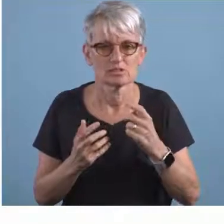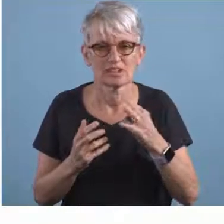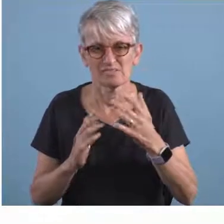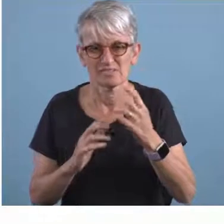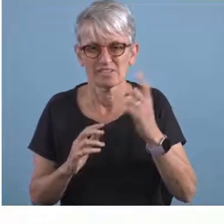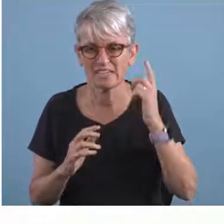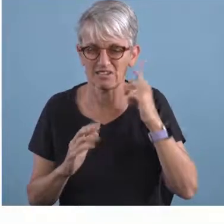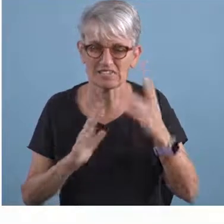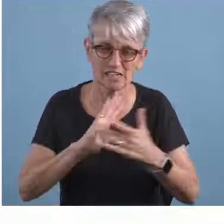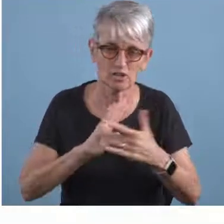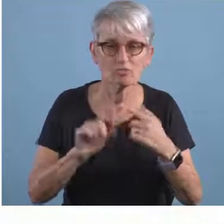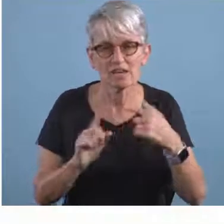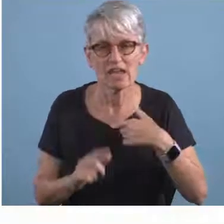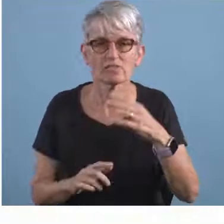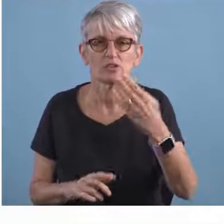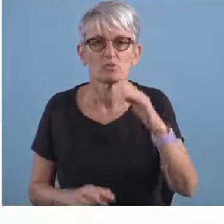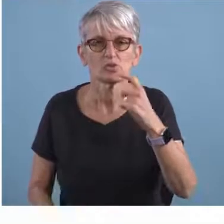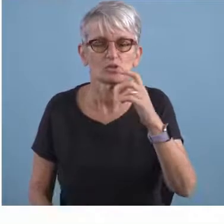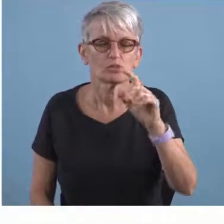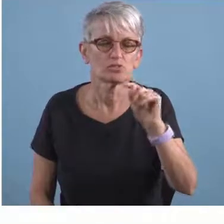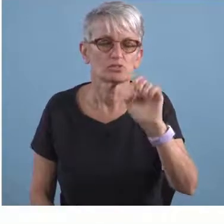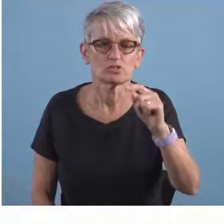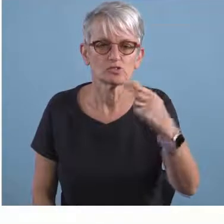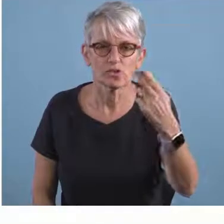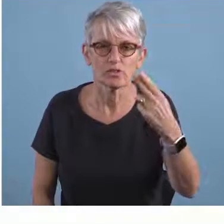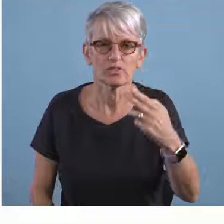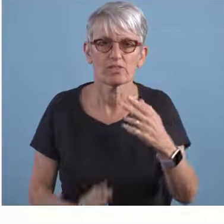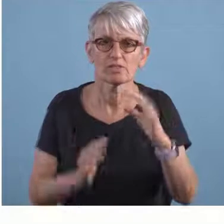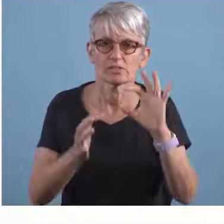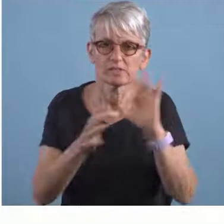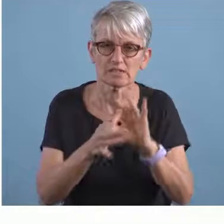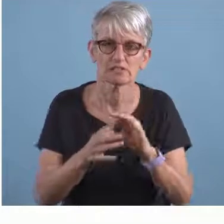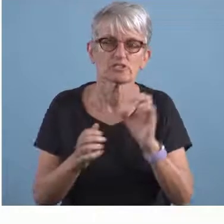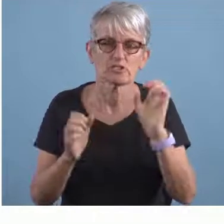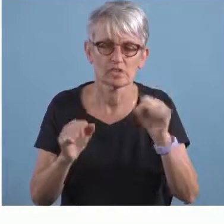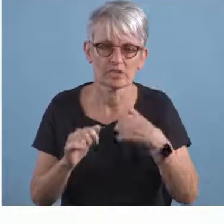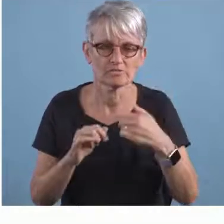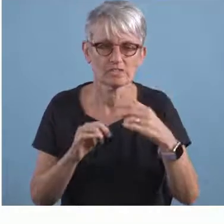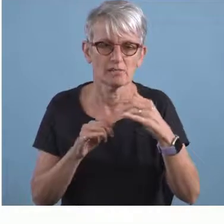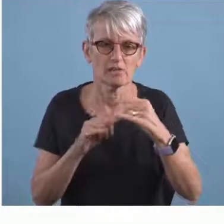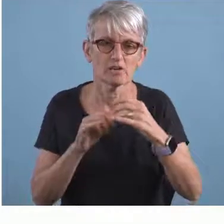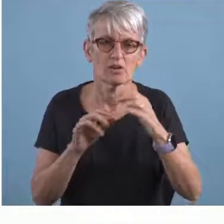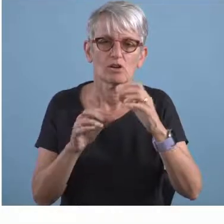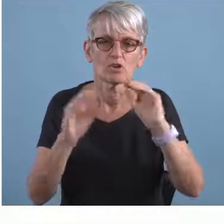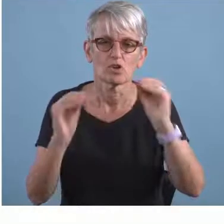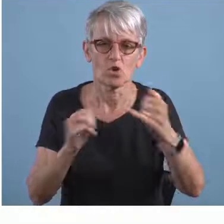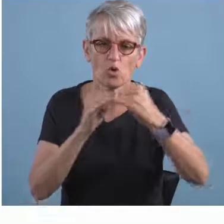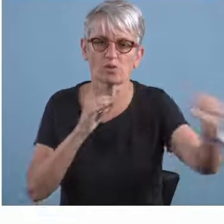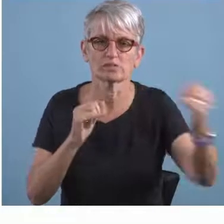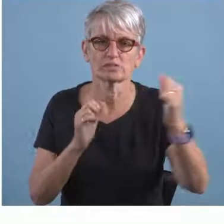technology, but there's Bluetooth connection and whatnot, so that you can have some wireless support